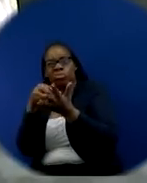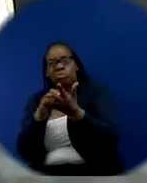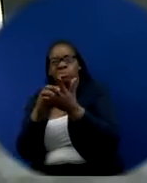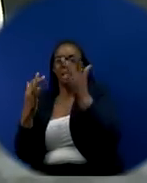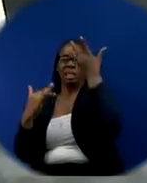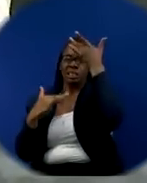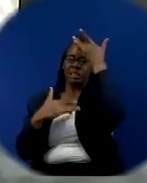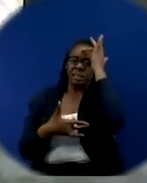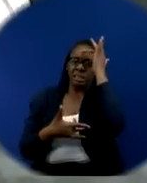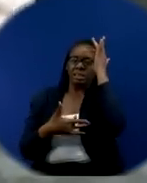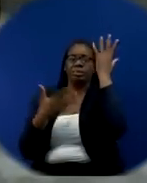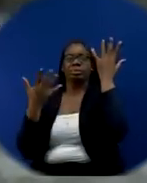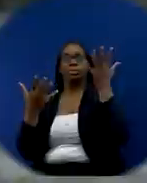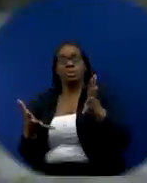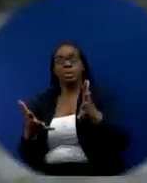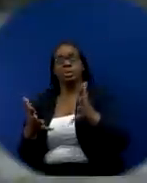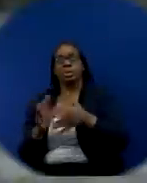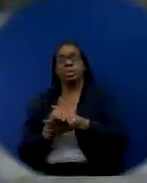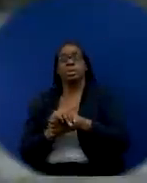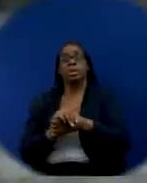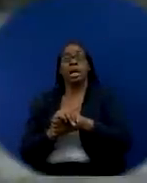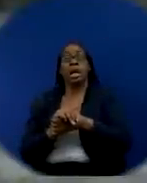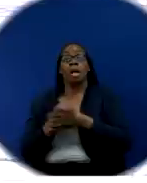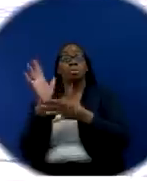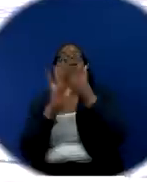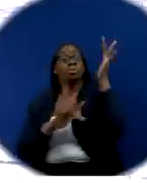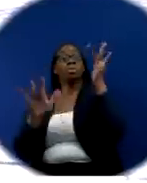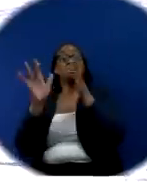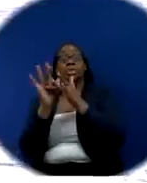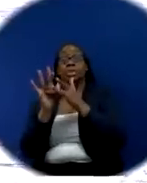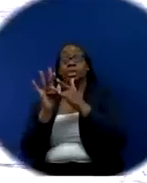some infirmity. And Jesus